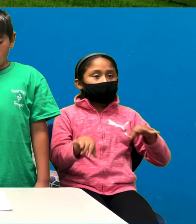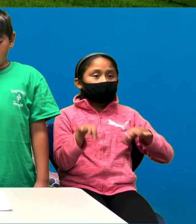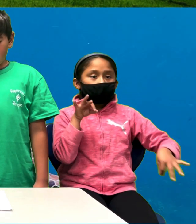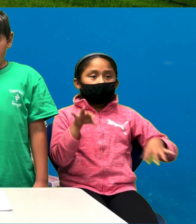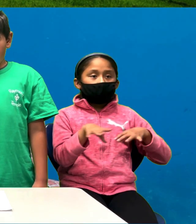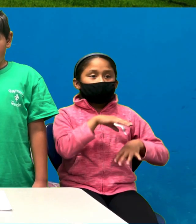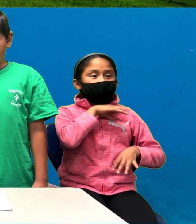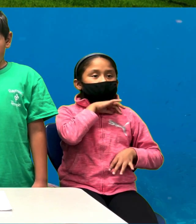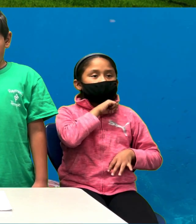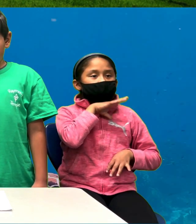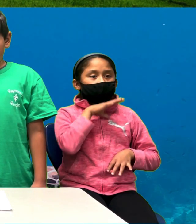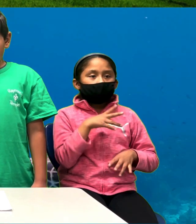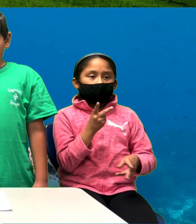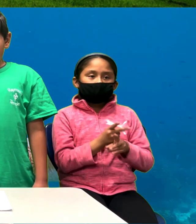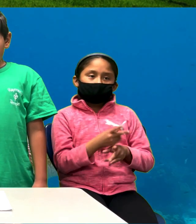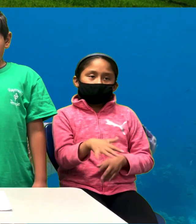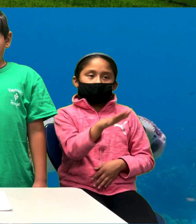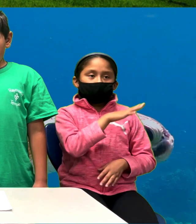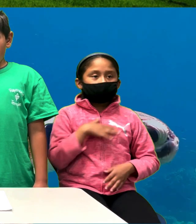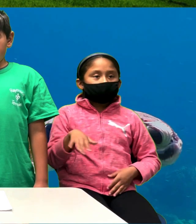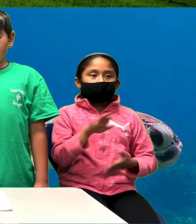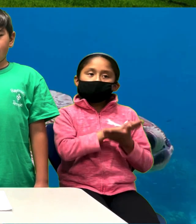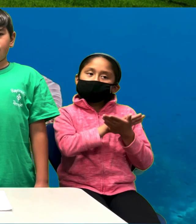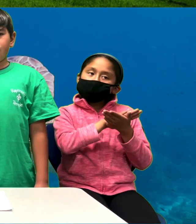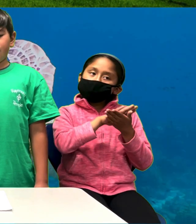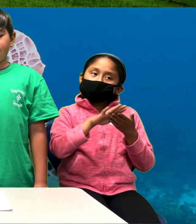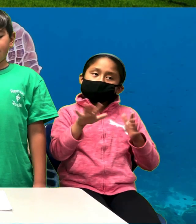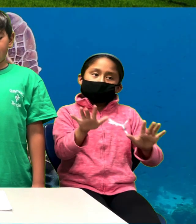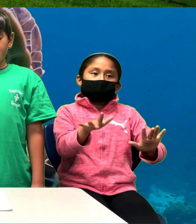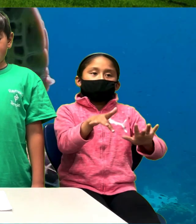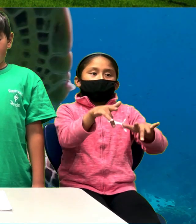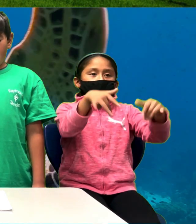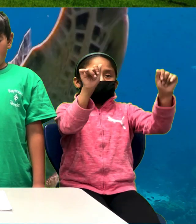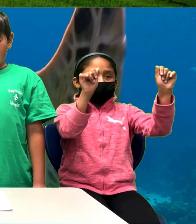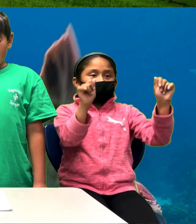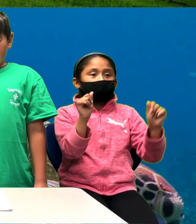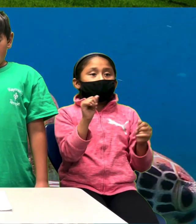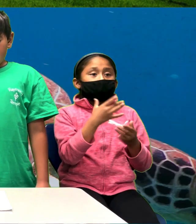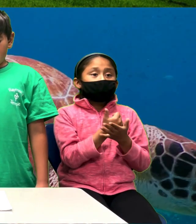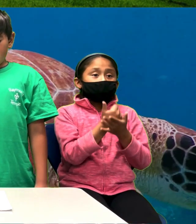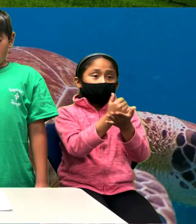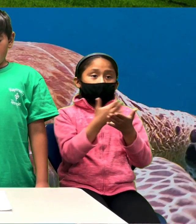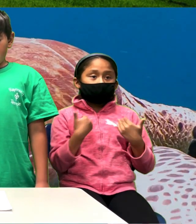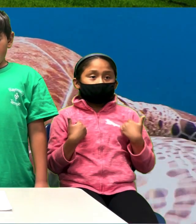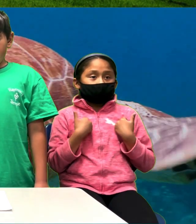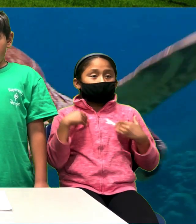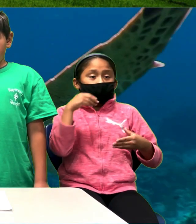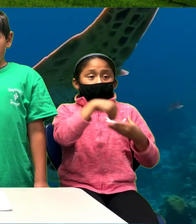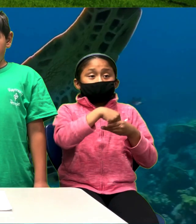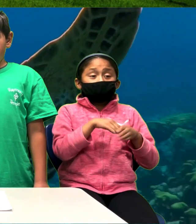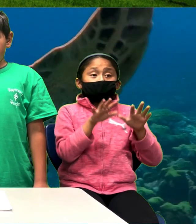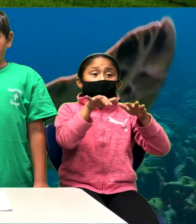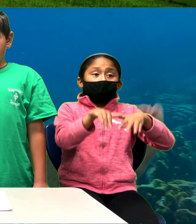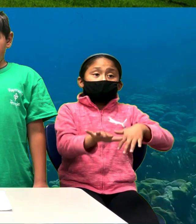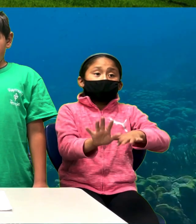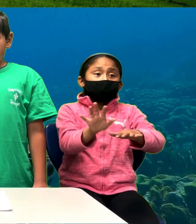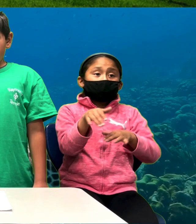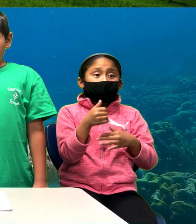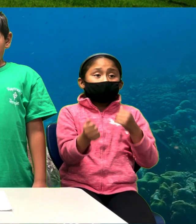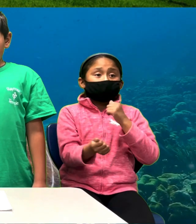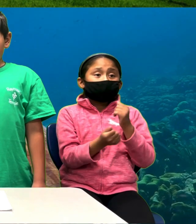to keep their environment clean. We can also help sea creatures by picking up litter from the